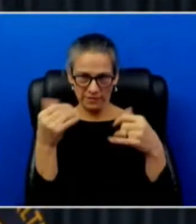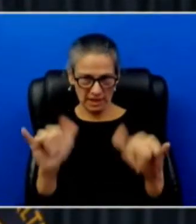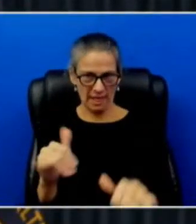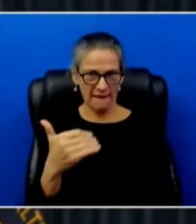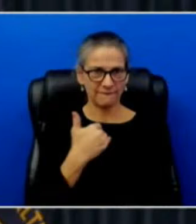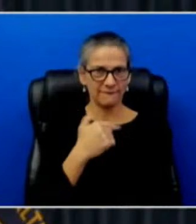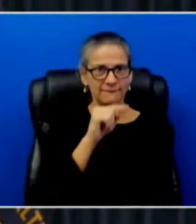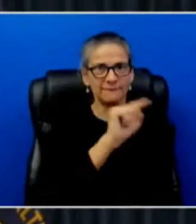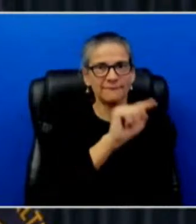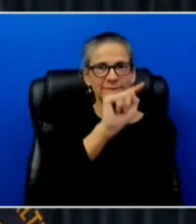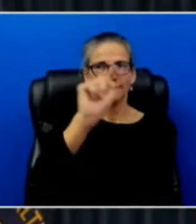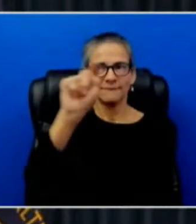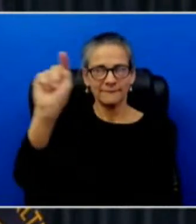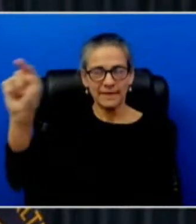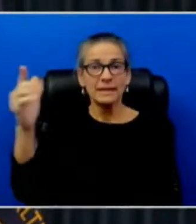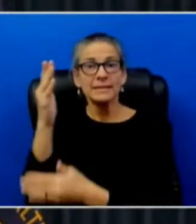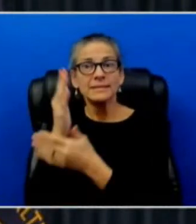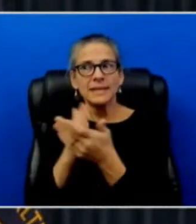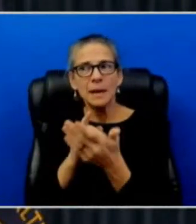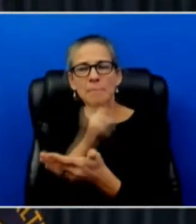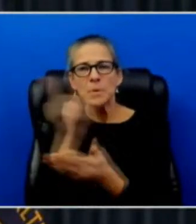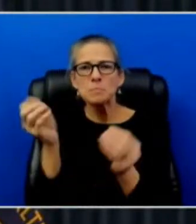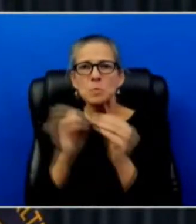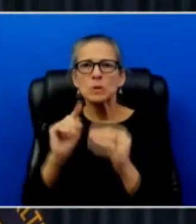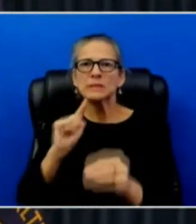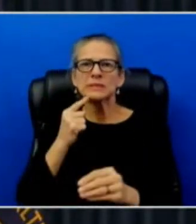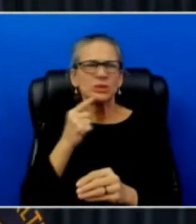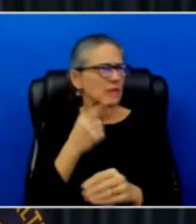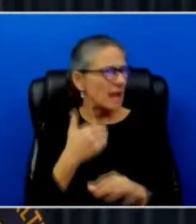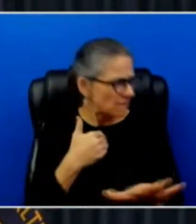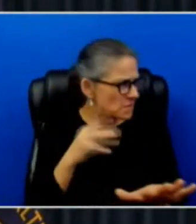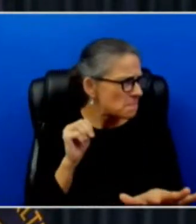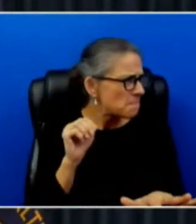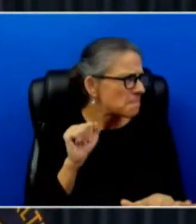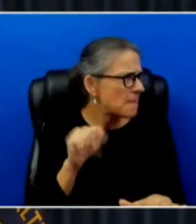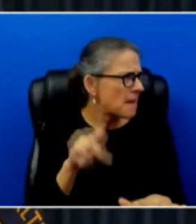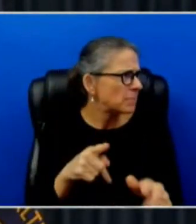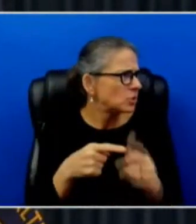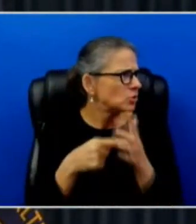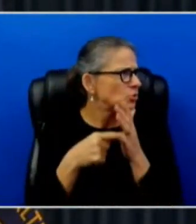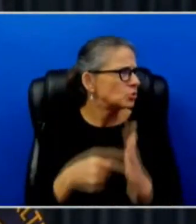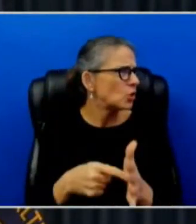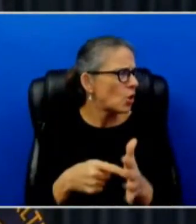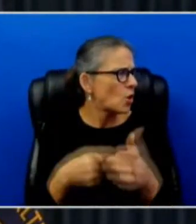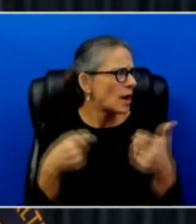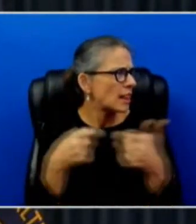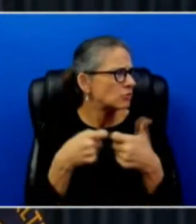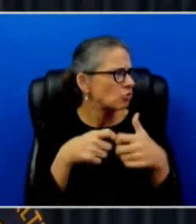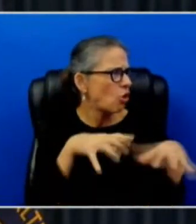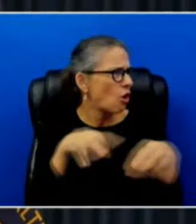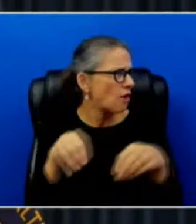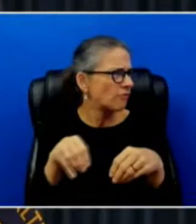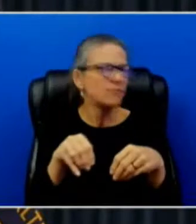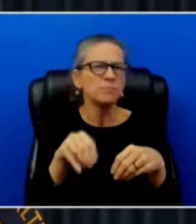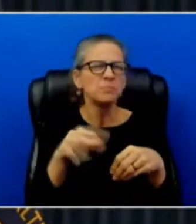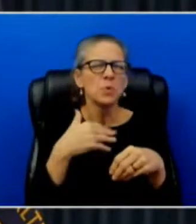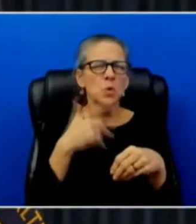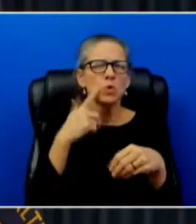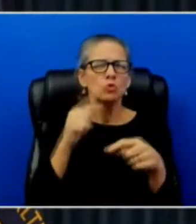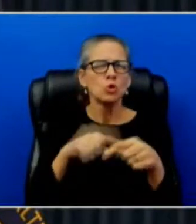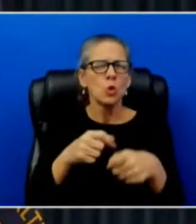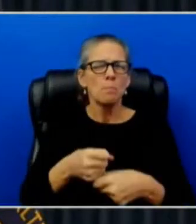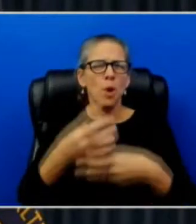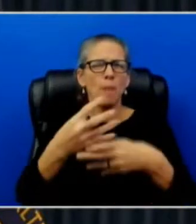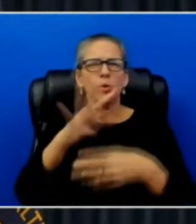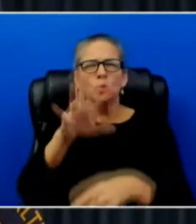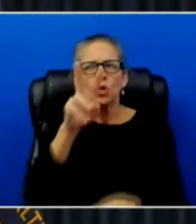than others. Do we have a map of the current power outages? Okay, we'll try to pull that up. Just to give you an idea, this